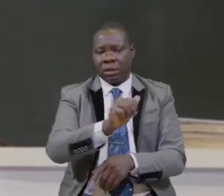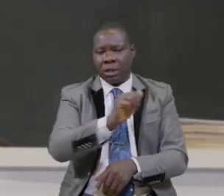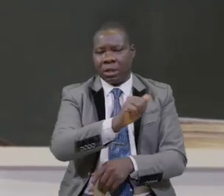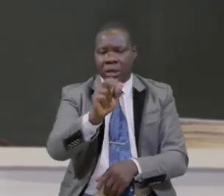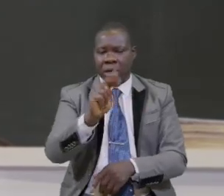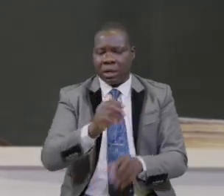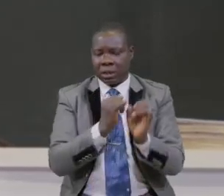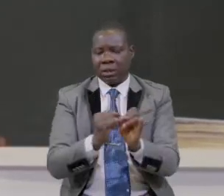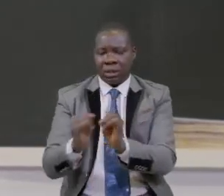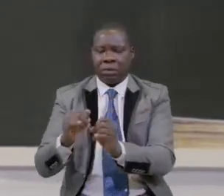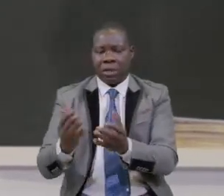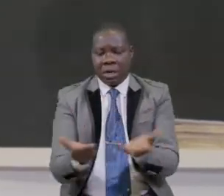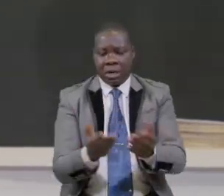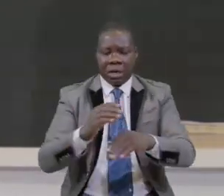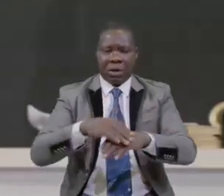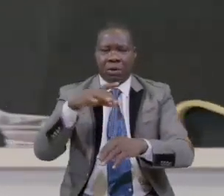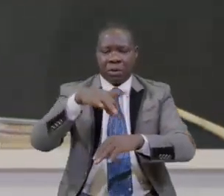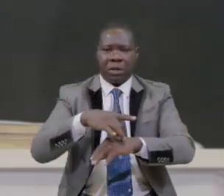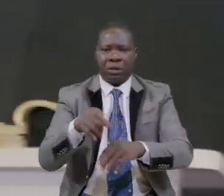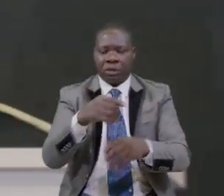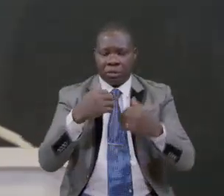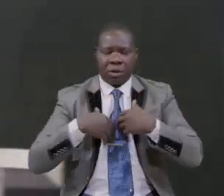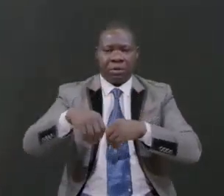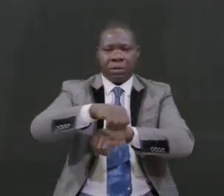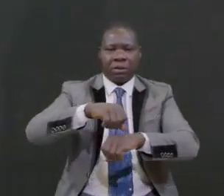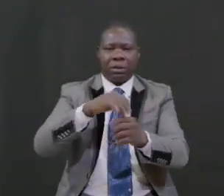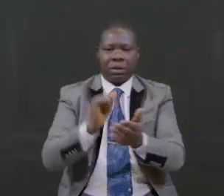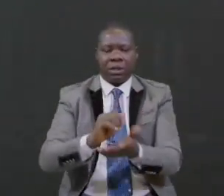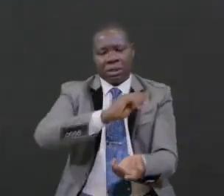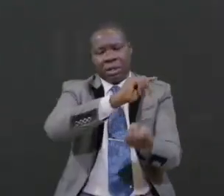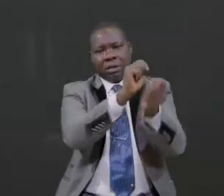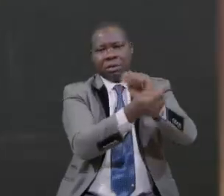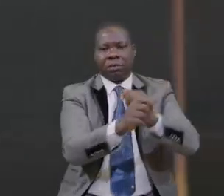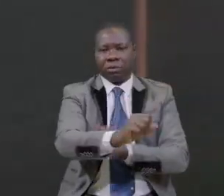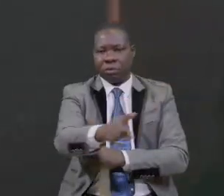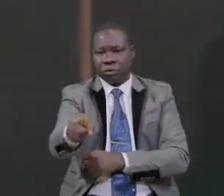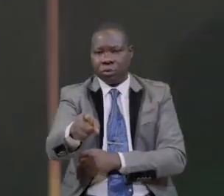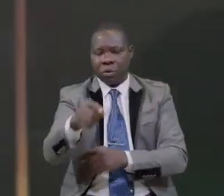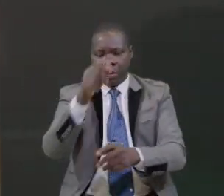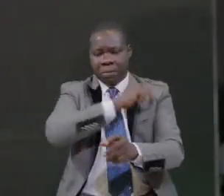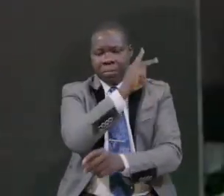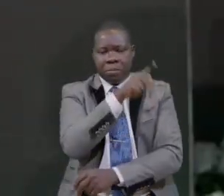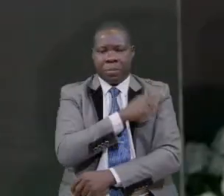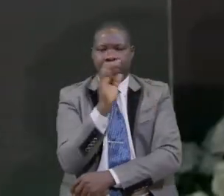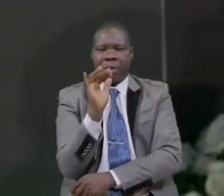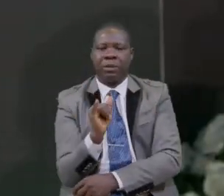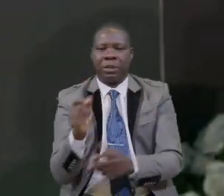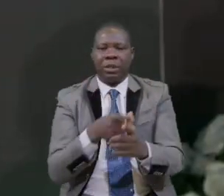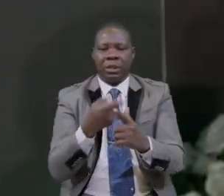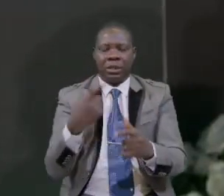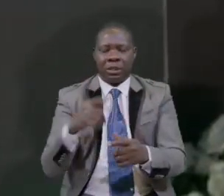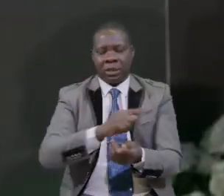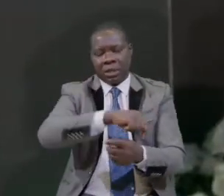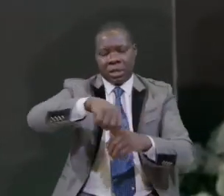You have an anointing that transforms you personally. Then the anointing that transforms your